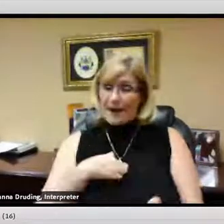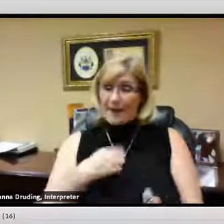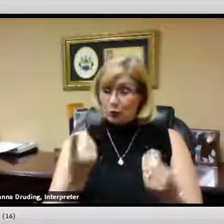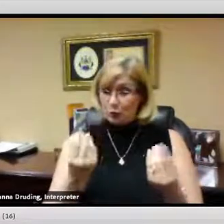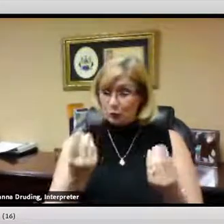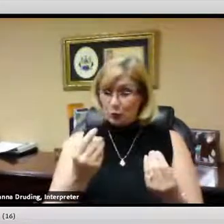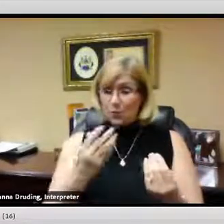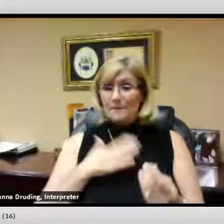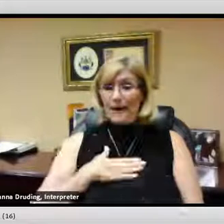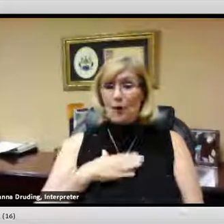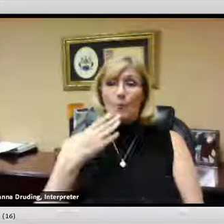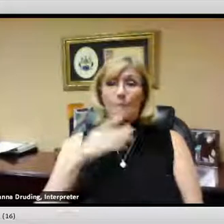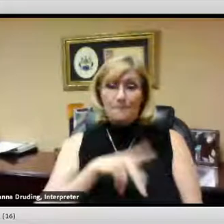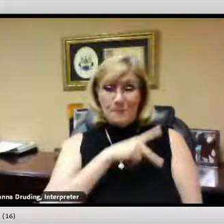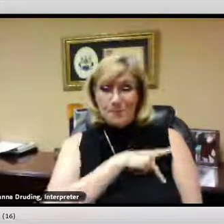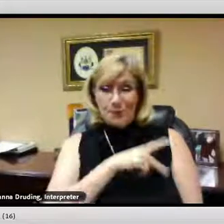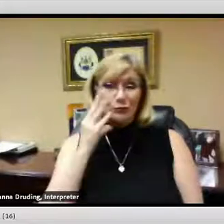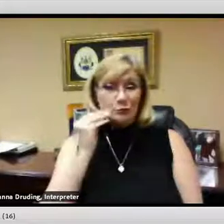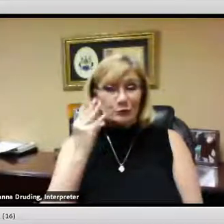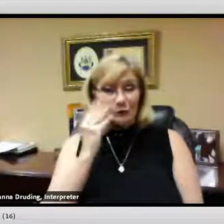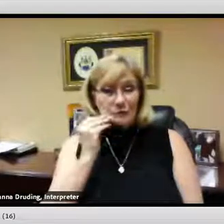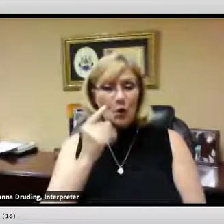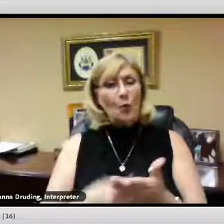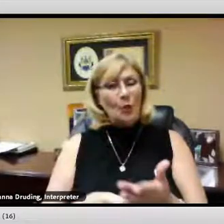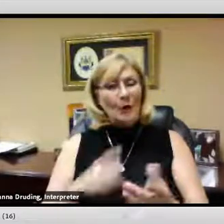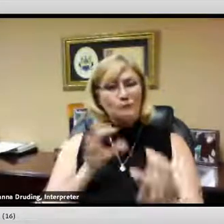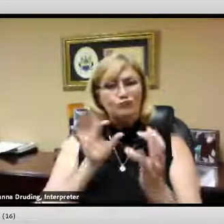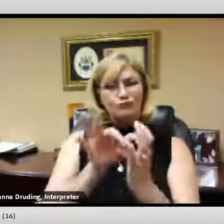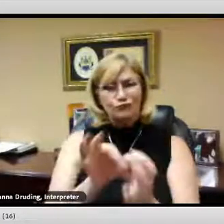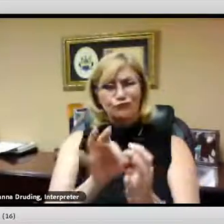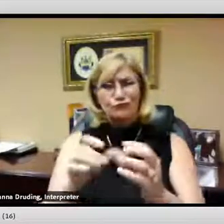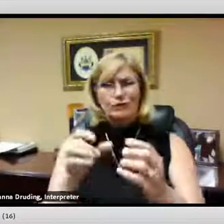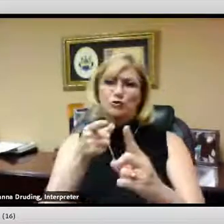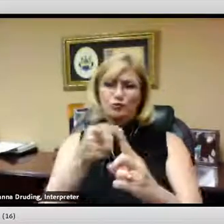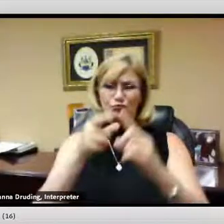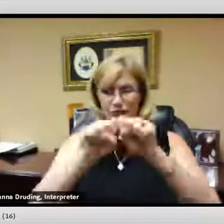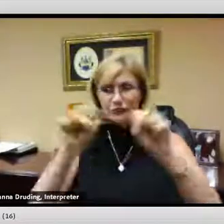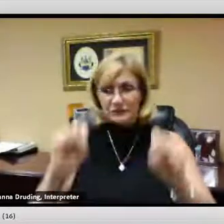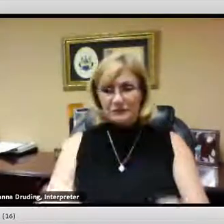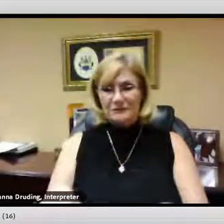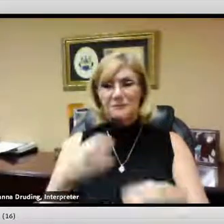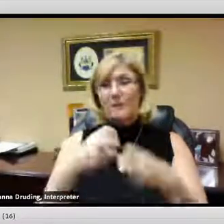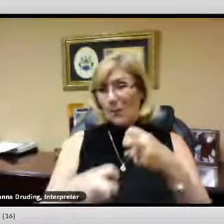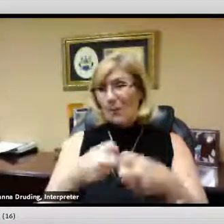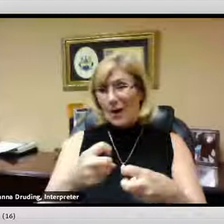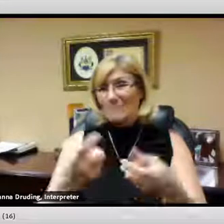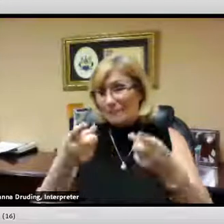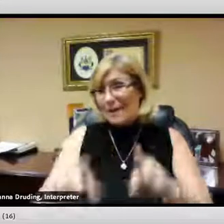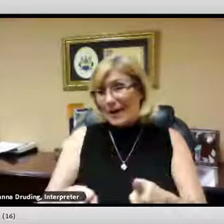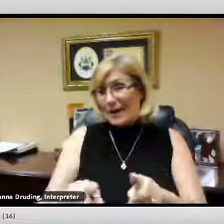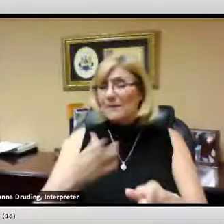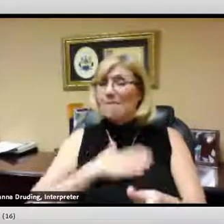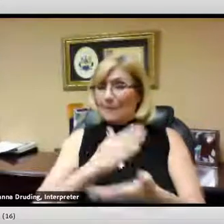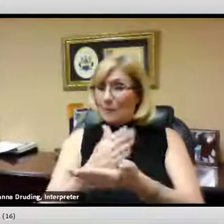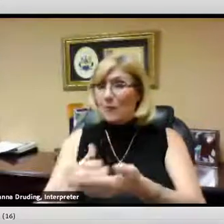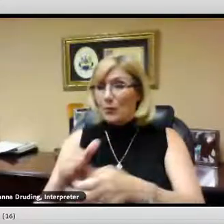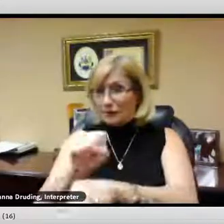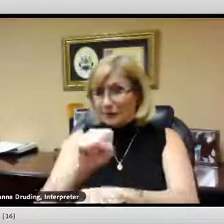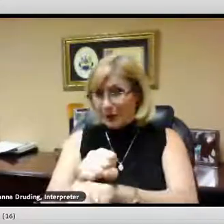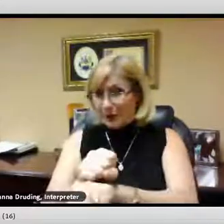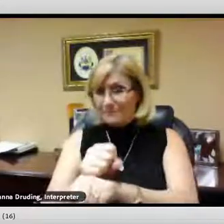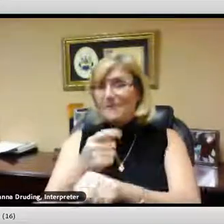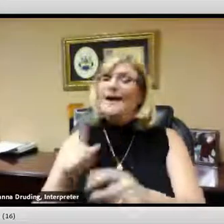my own personal experience, what I do related to systems and how I deal with the problems I encounter in that part of my job. And